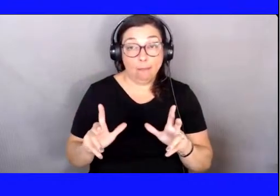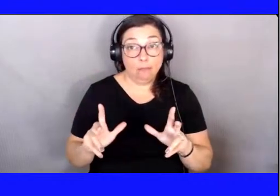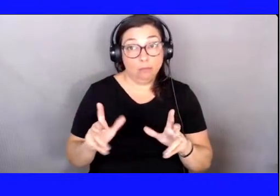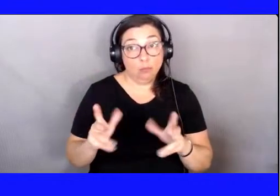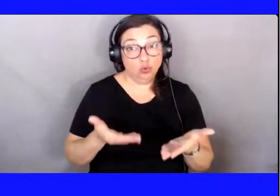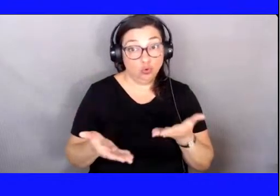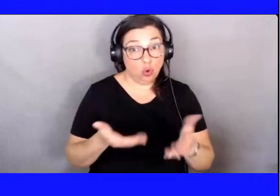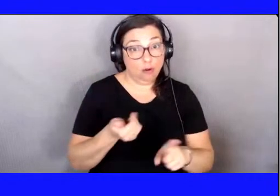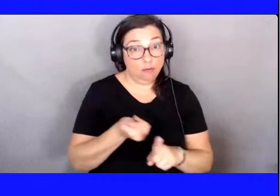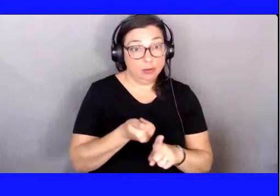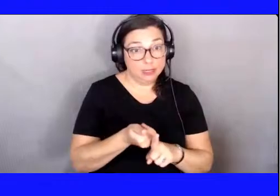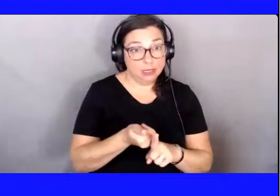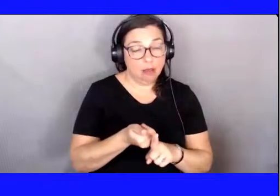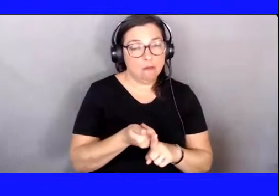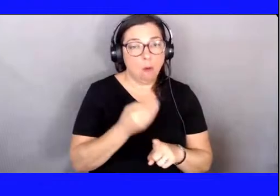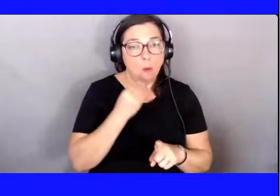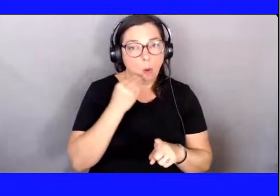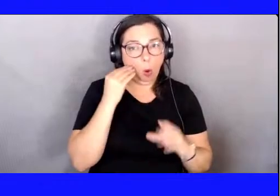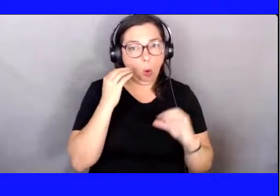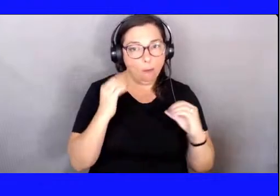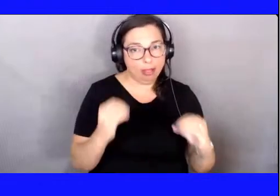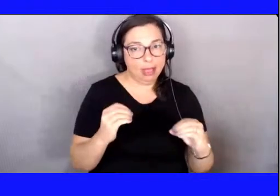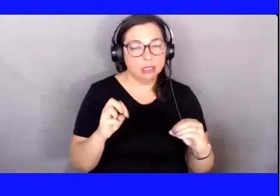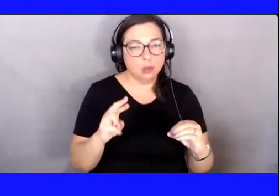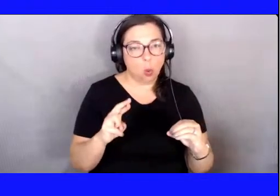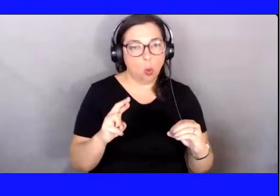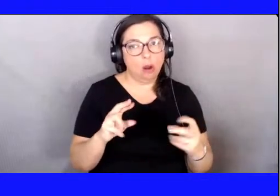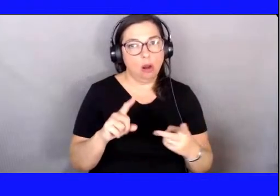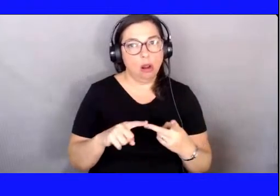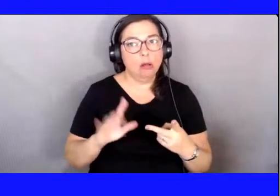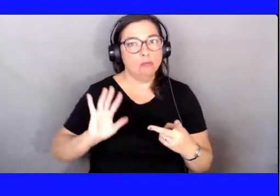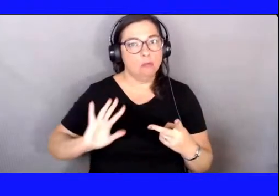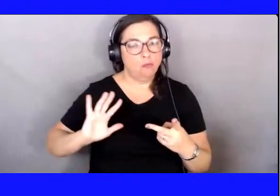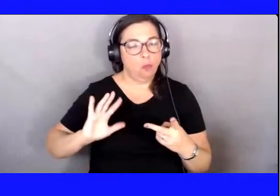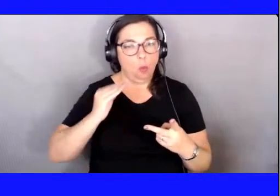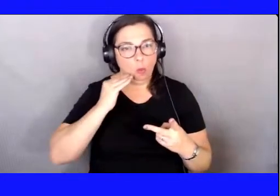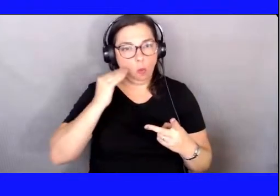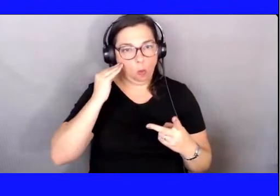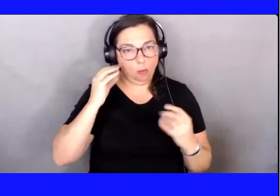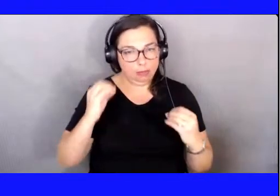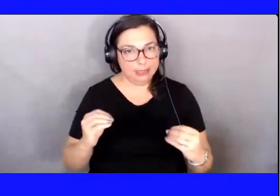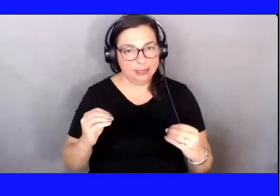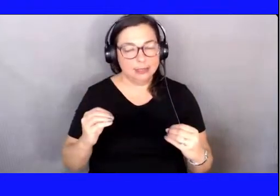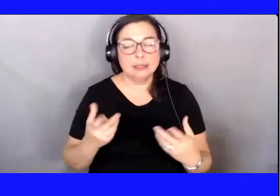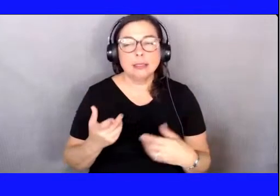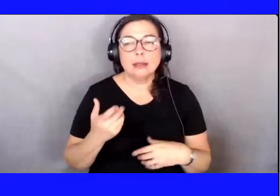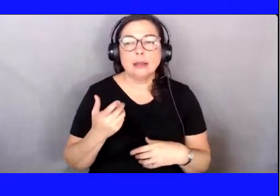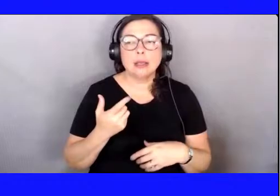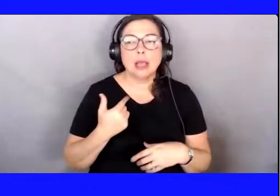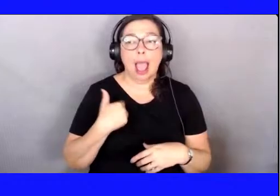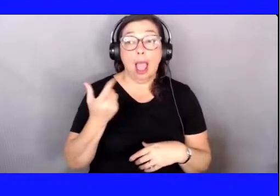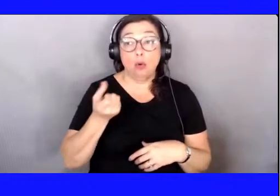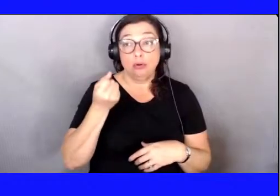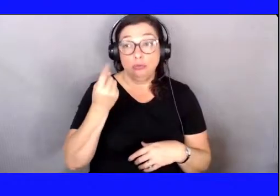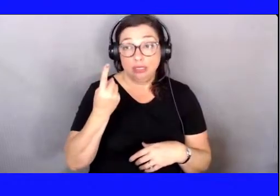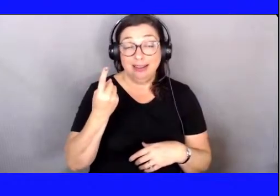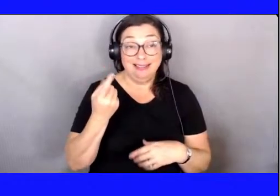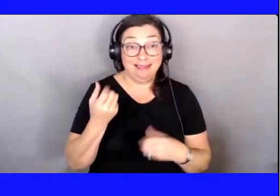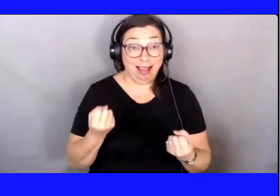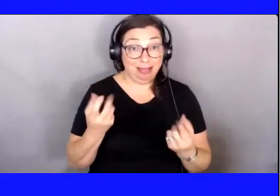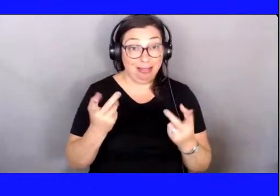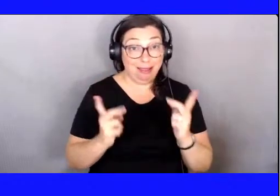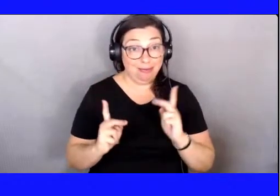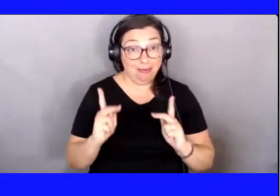either experiencing homelessness or at risk of homelessness. And so from what we understand from you guys, a lot of those people